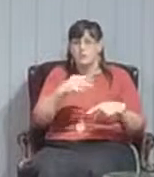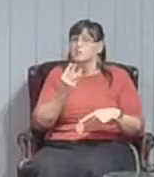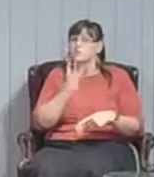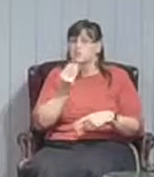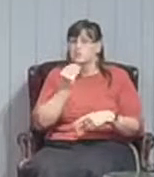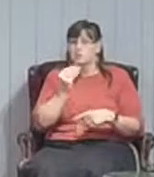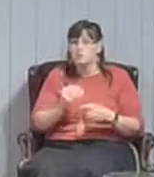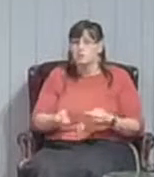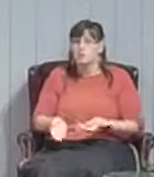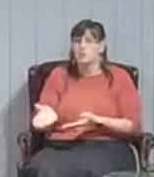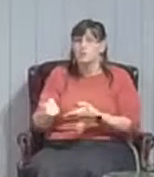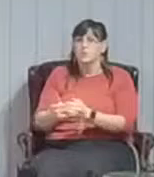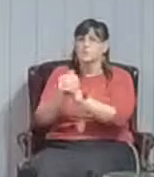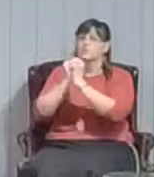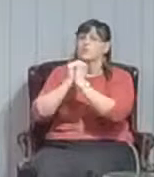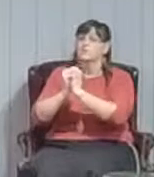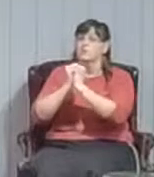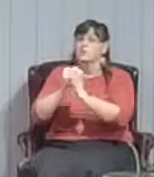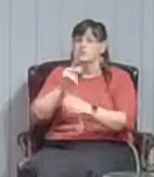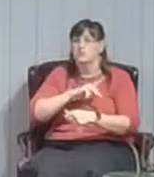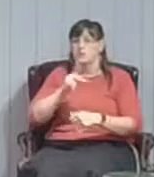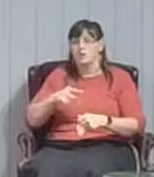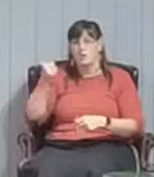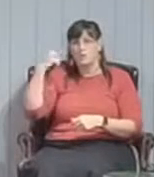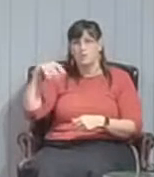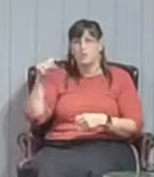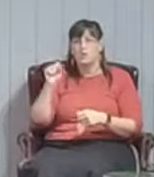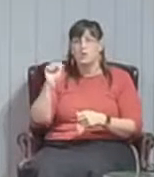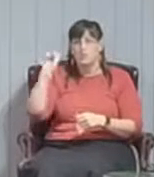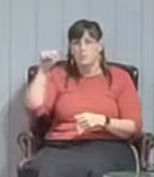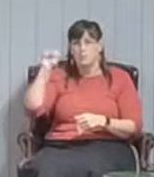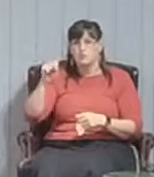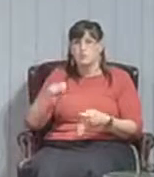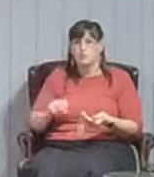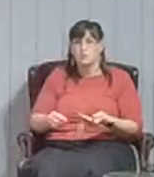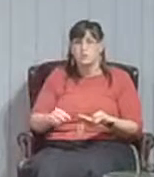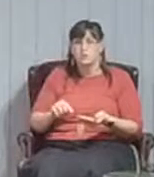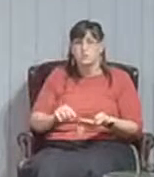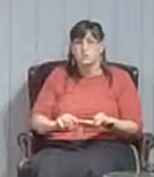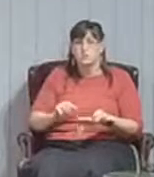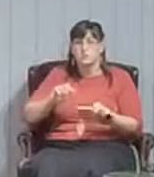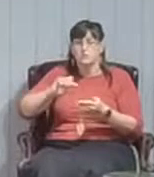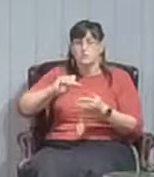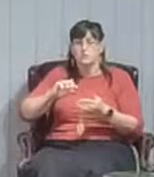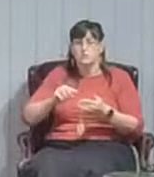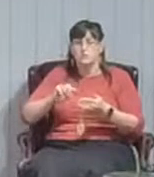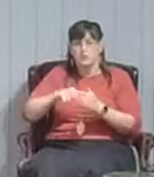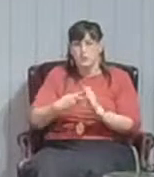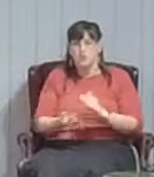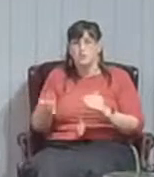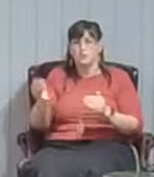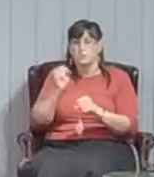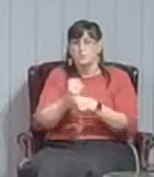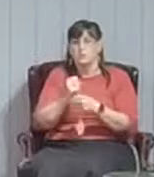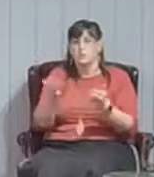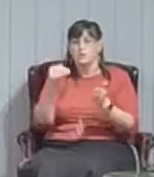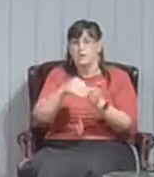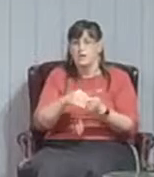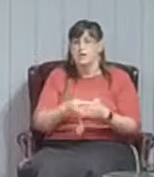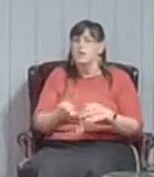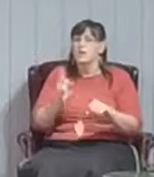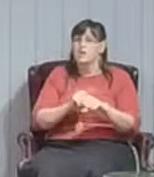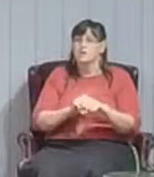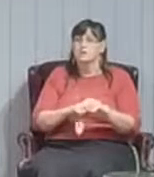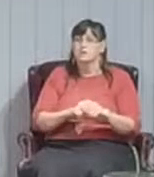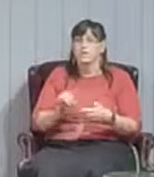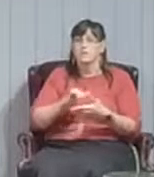to appeal to the king for permission to regain their work. You know, there are times when, we need to make appeals to